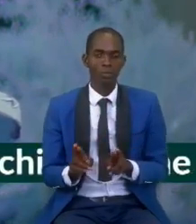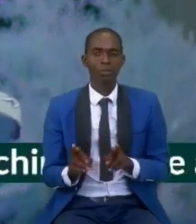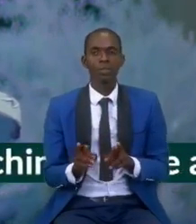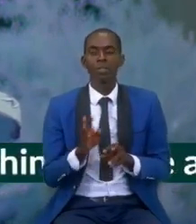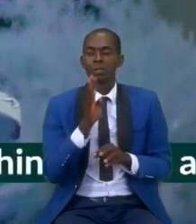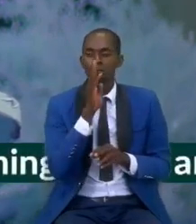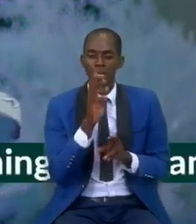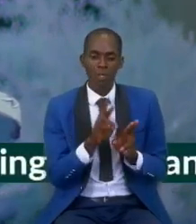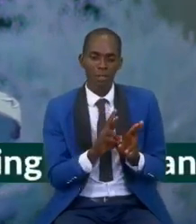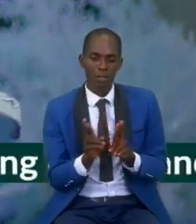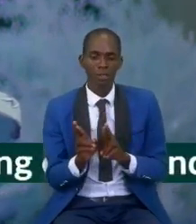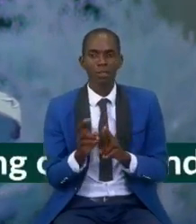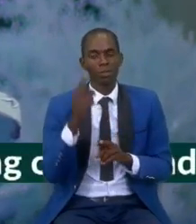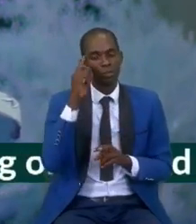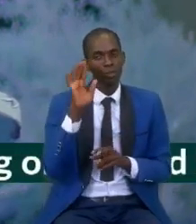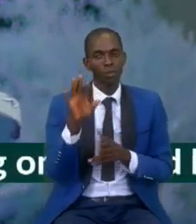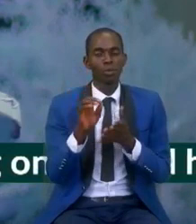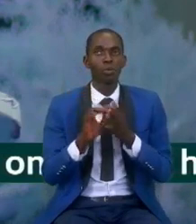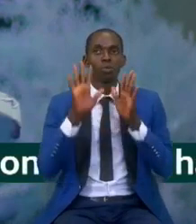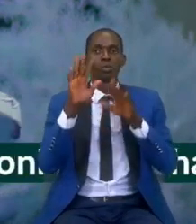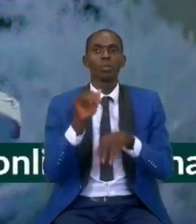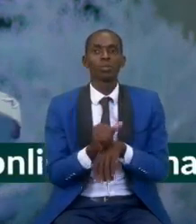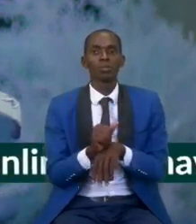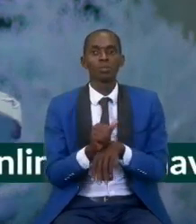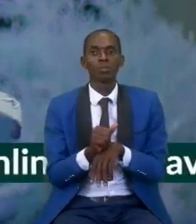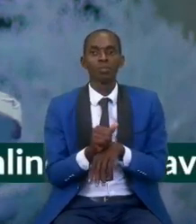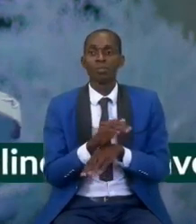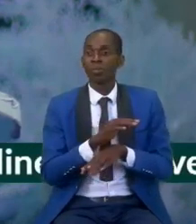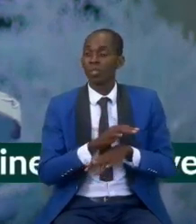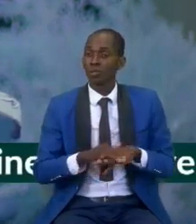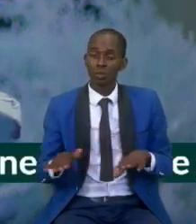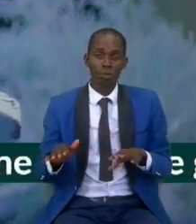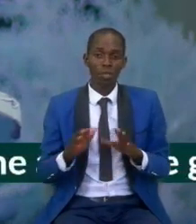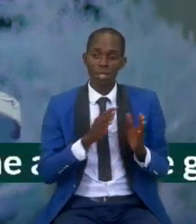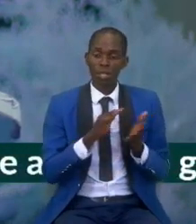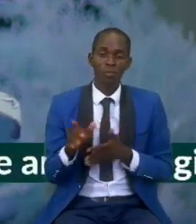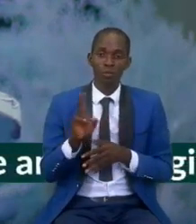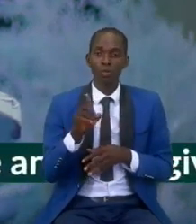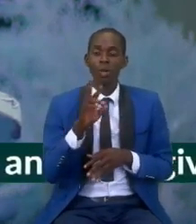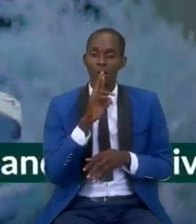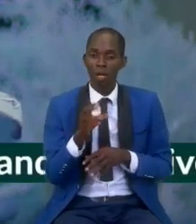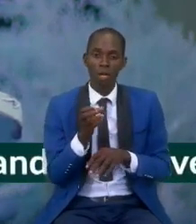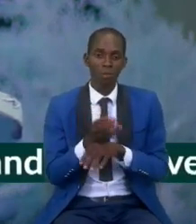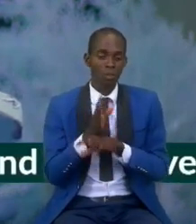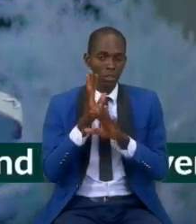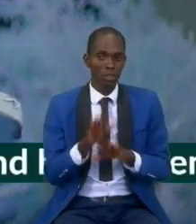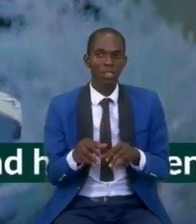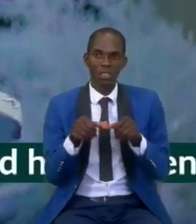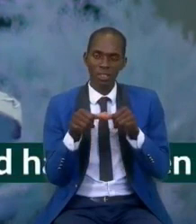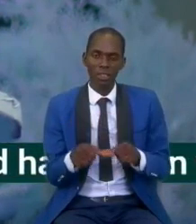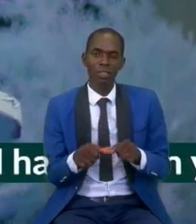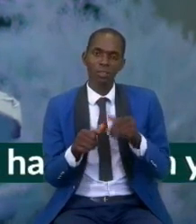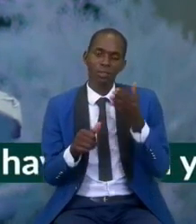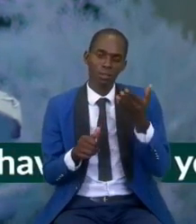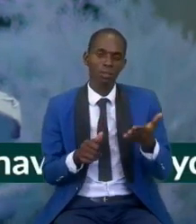where you are, counselors. Remain there. Remain there, because God is going to